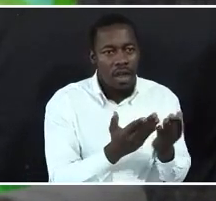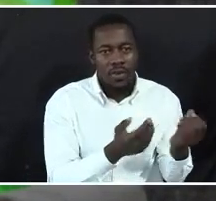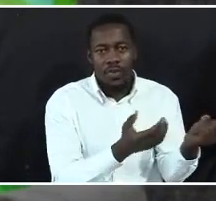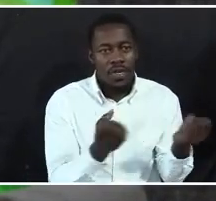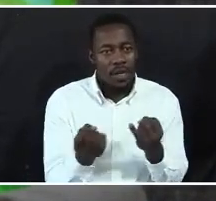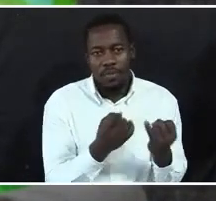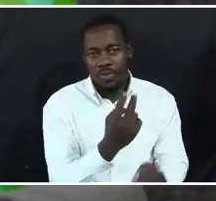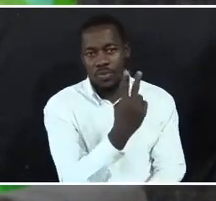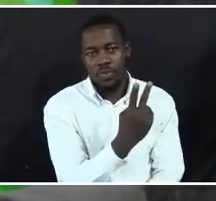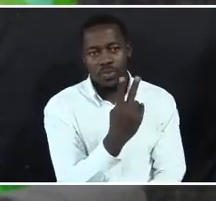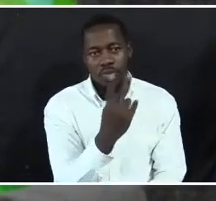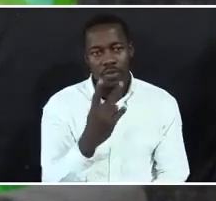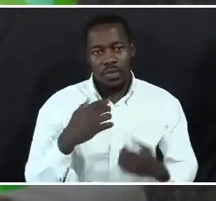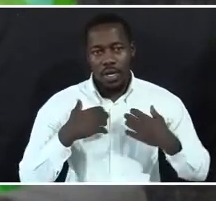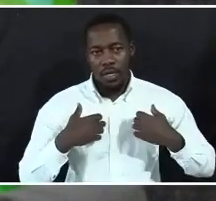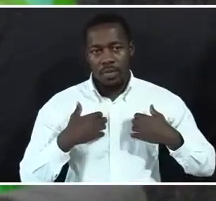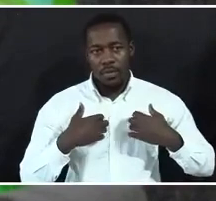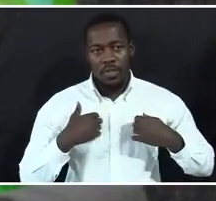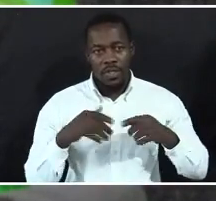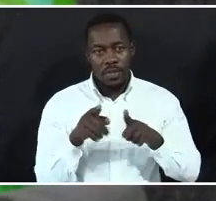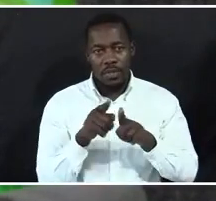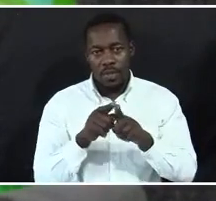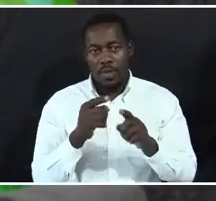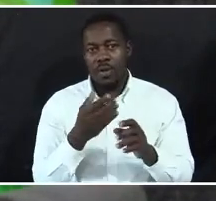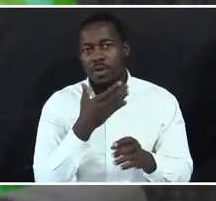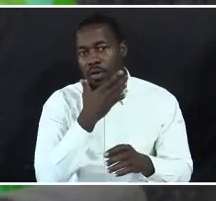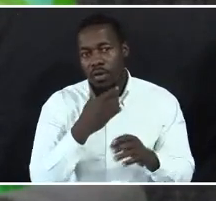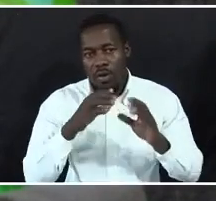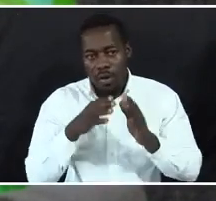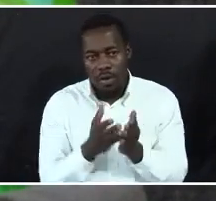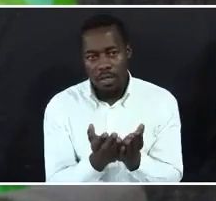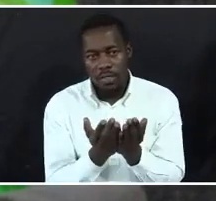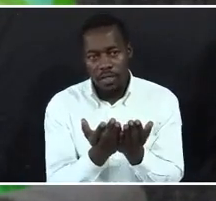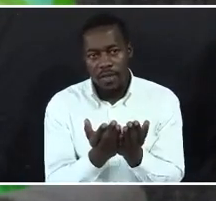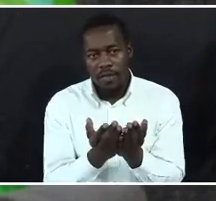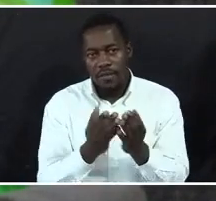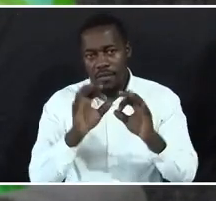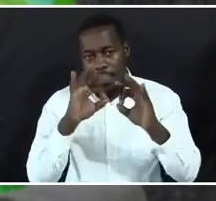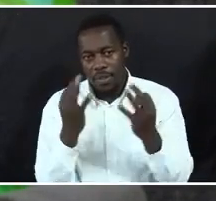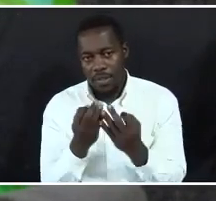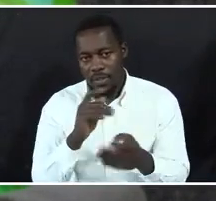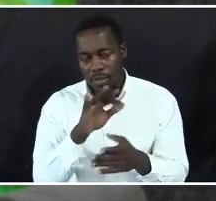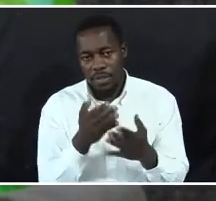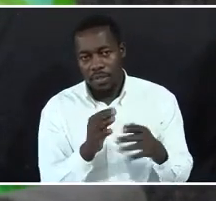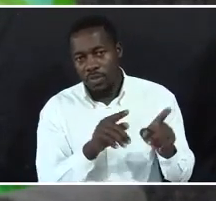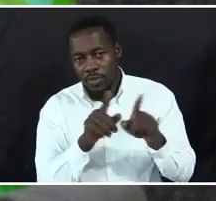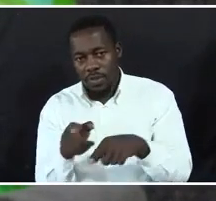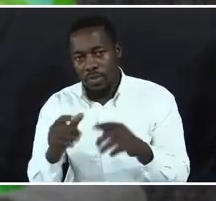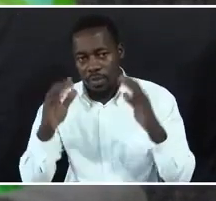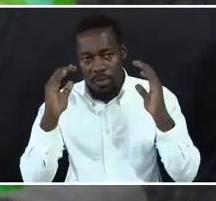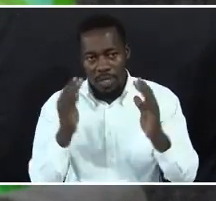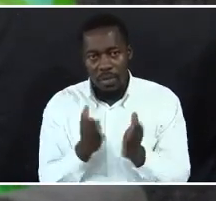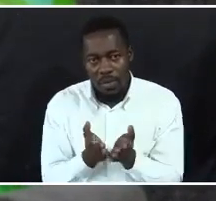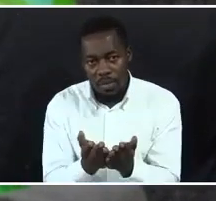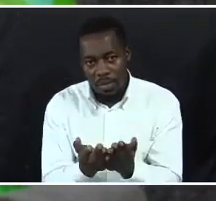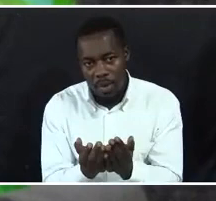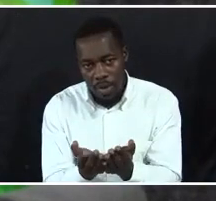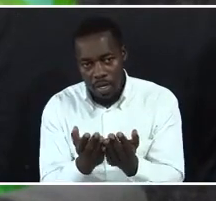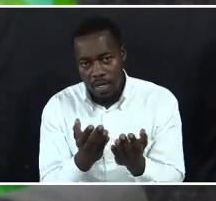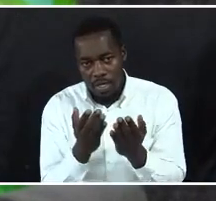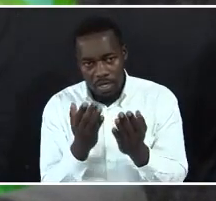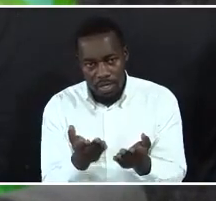the ark, but they refused. Instead, the animals and the birds came from